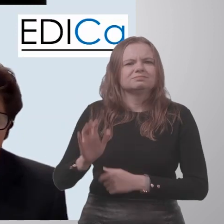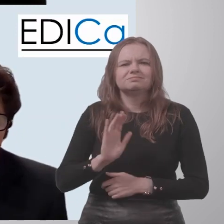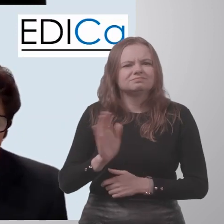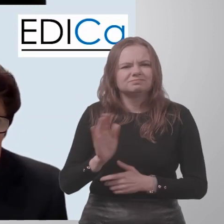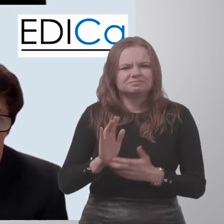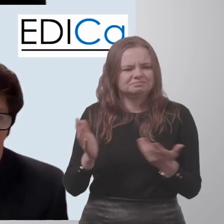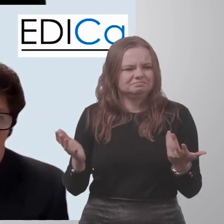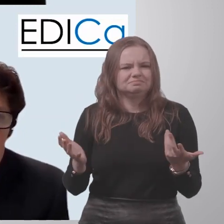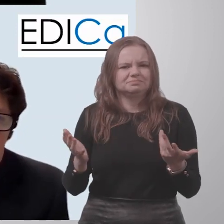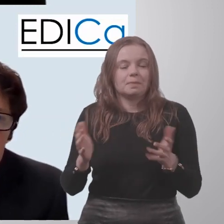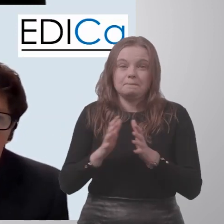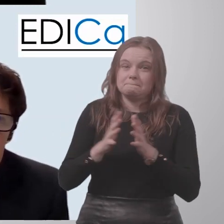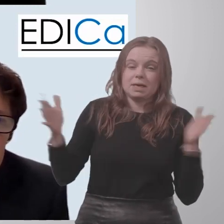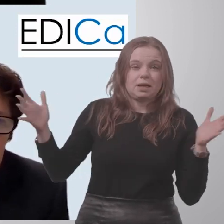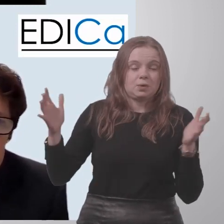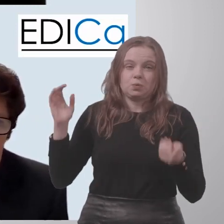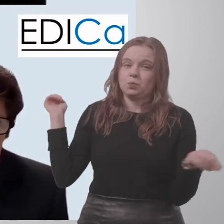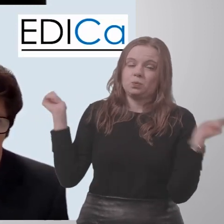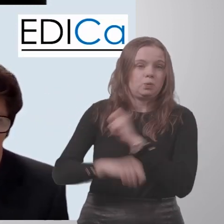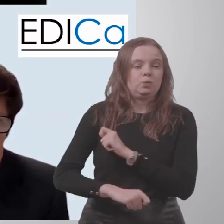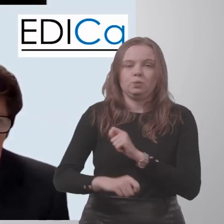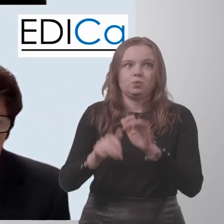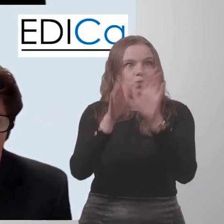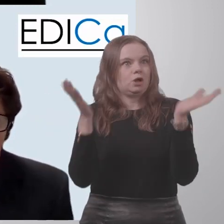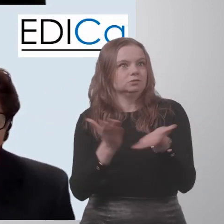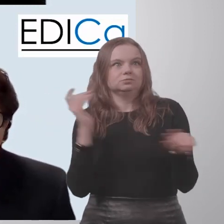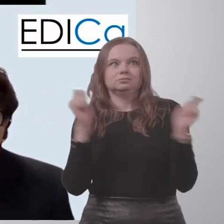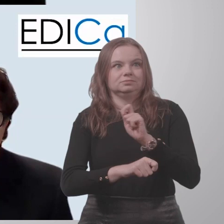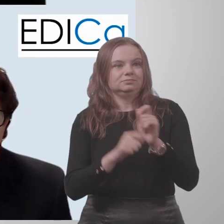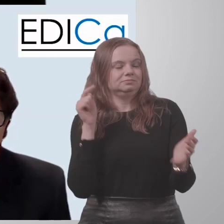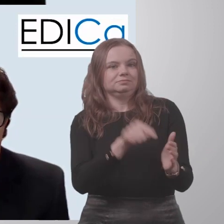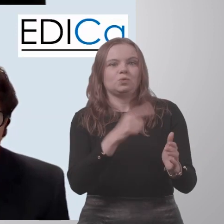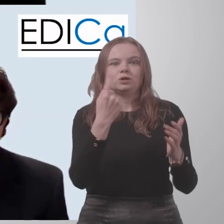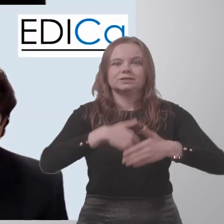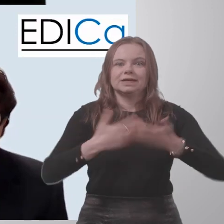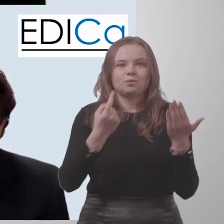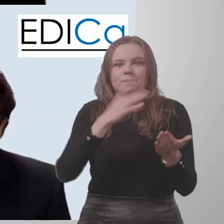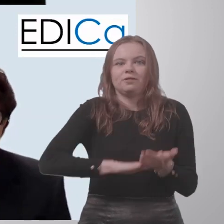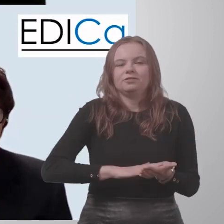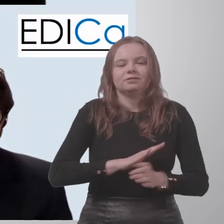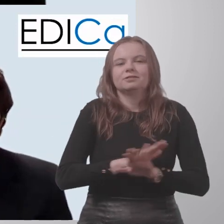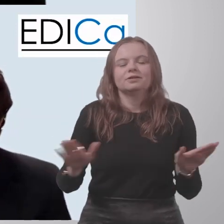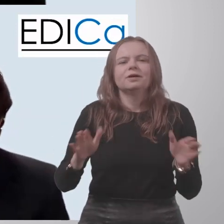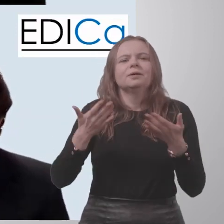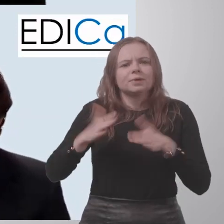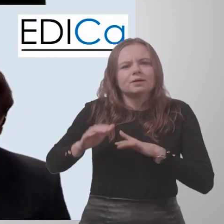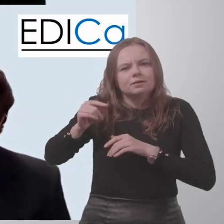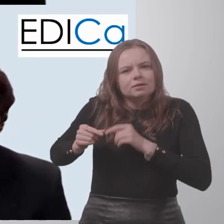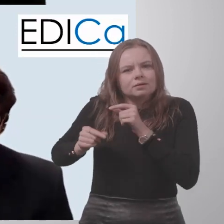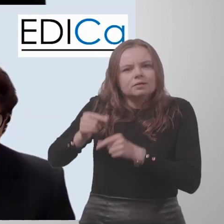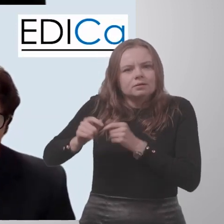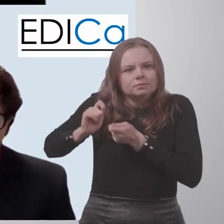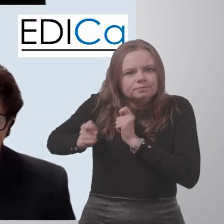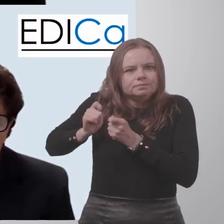that came along, and suddenly the world changed on one particular day or 1 month, etc. It's been a creeping process.